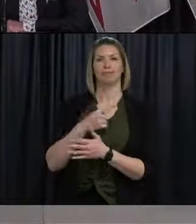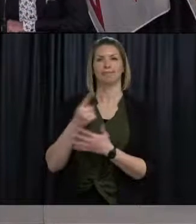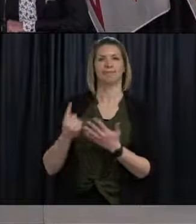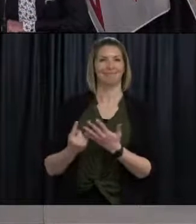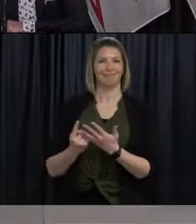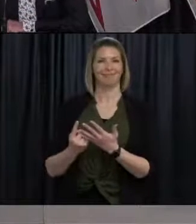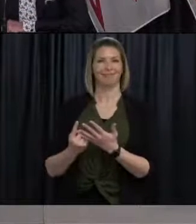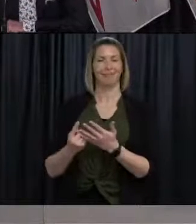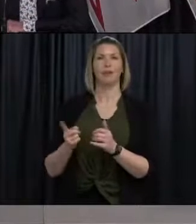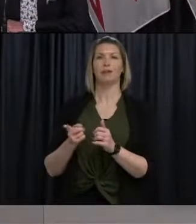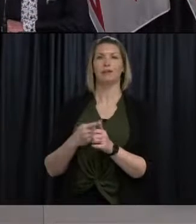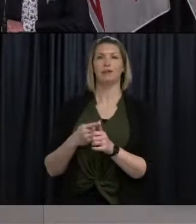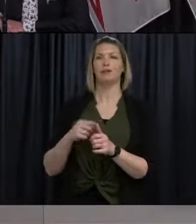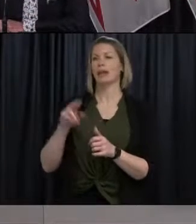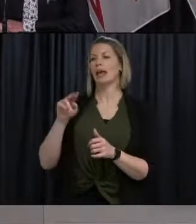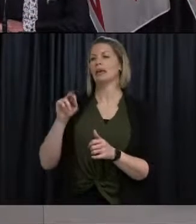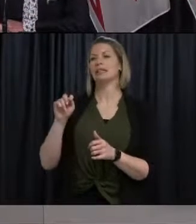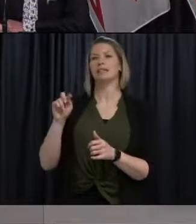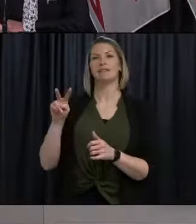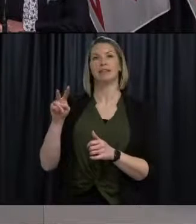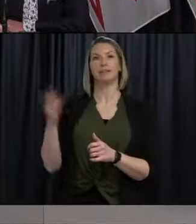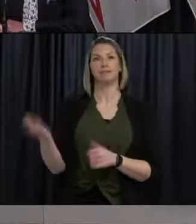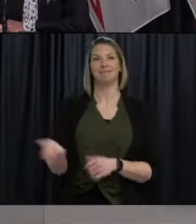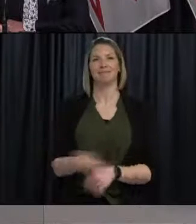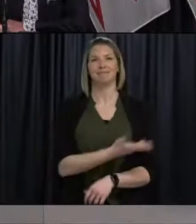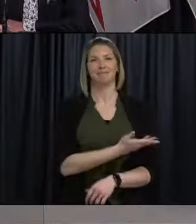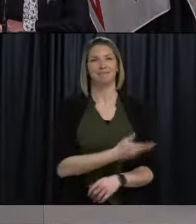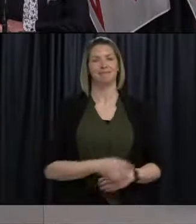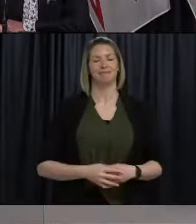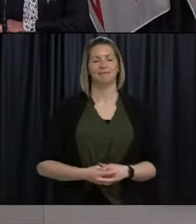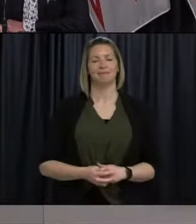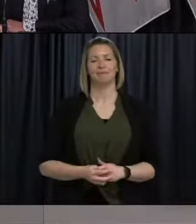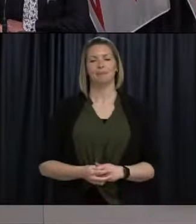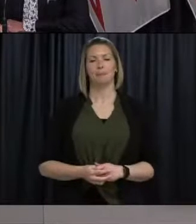first questions are from Kellyanne Roberts with NTV. Please go ahead.